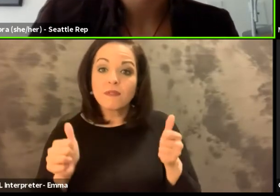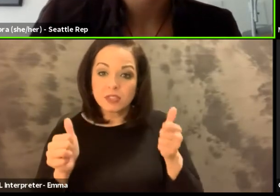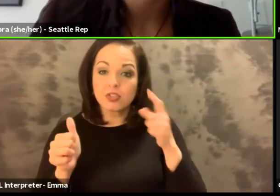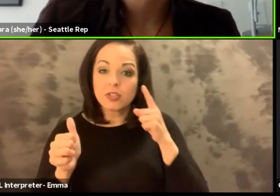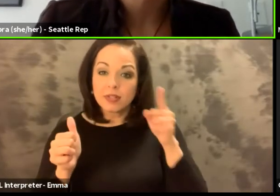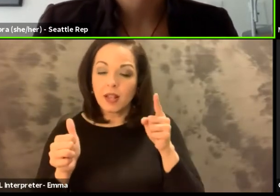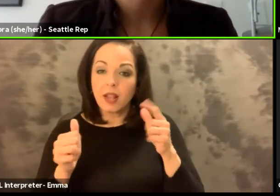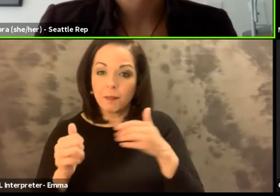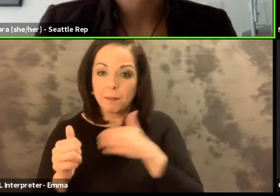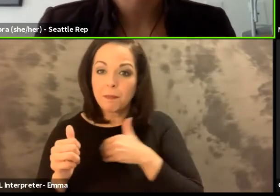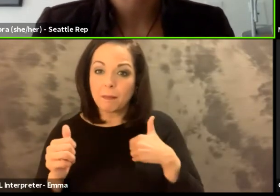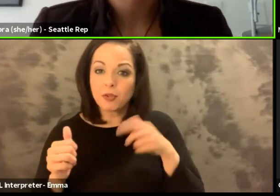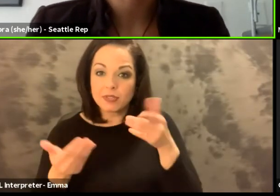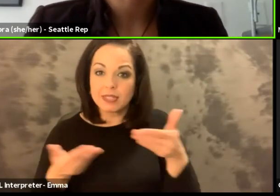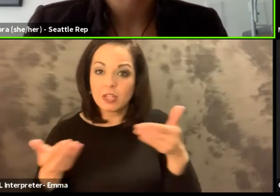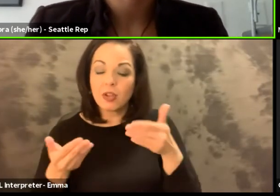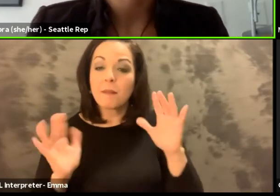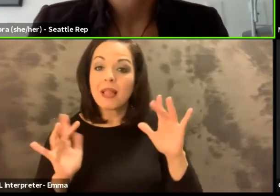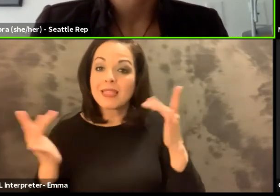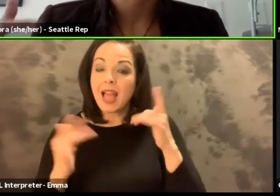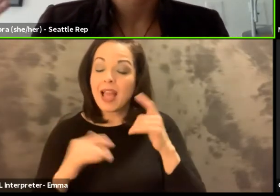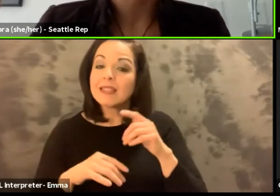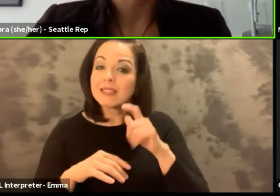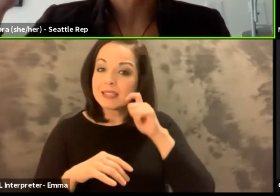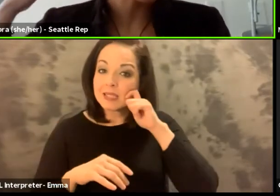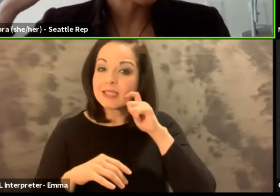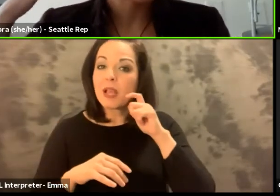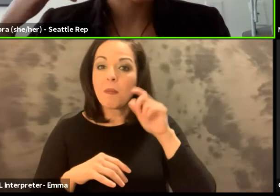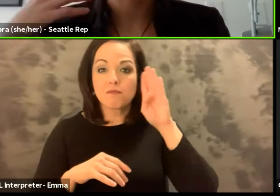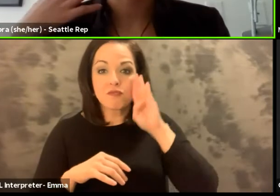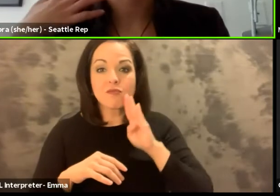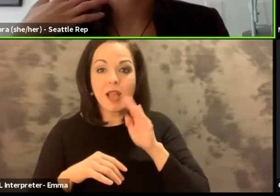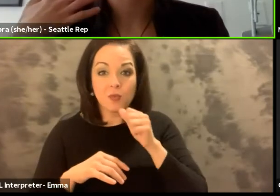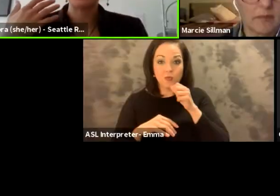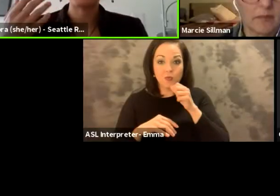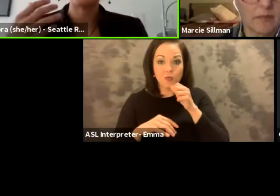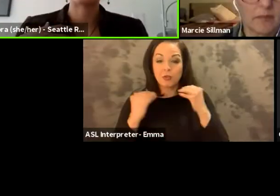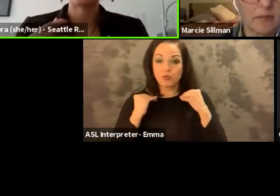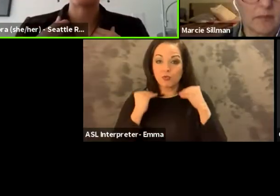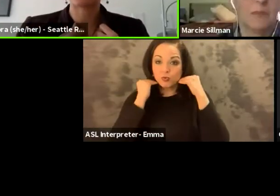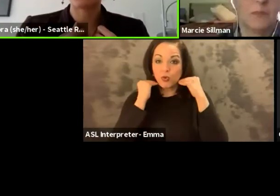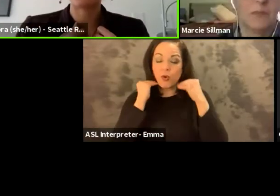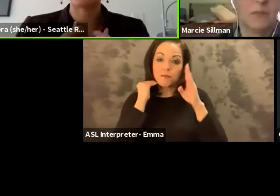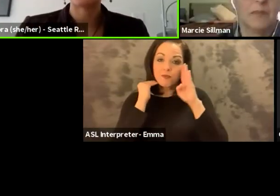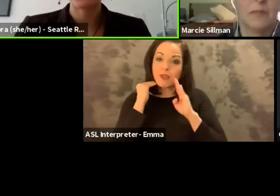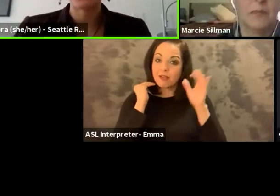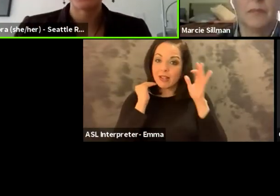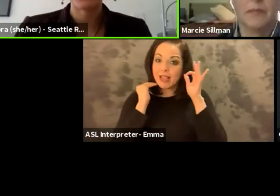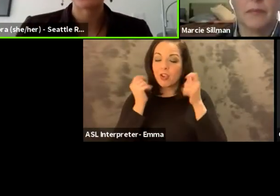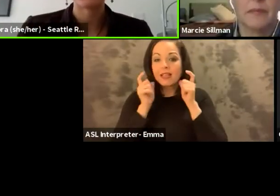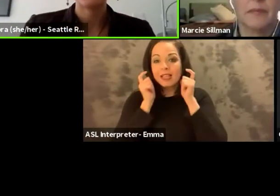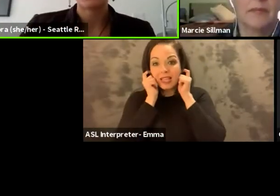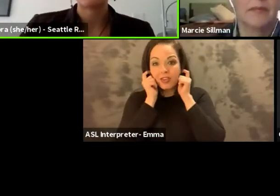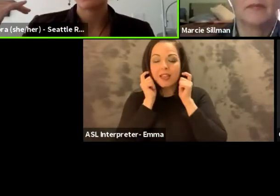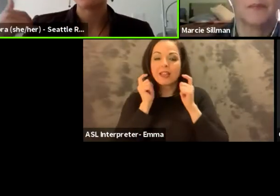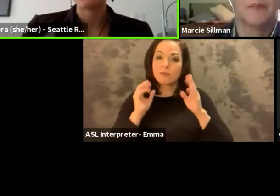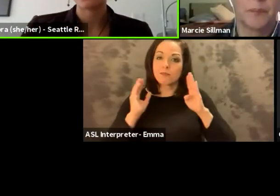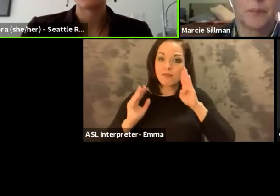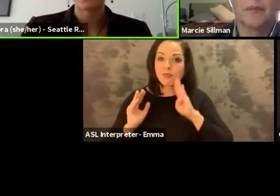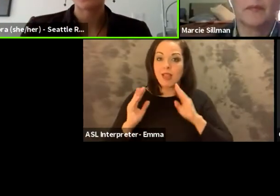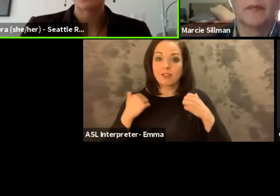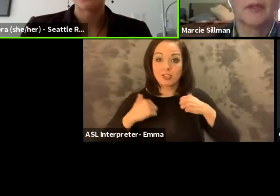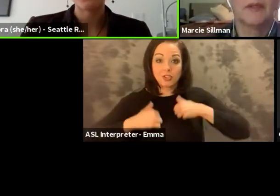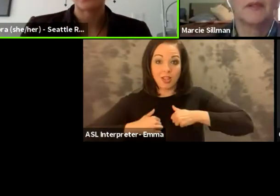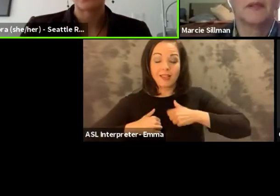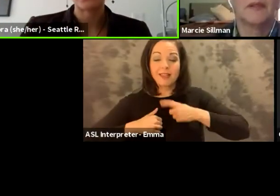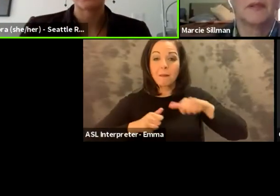am a light-skinned brown woman with short brown hair, earrings, a brown jacket, and behind